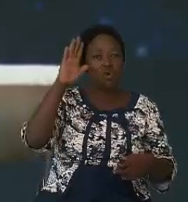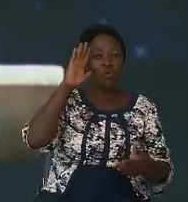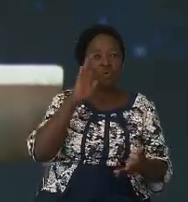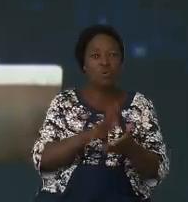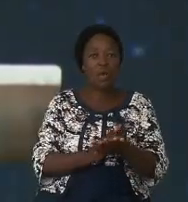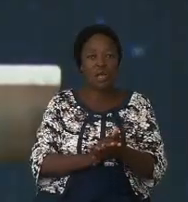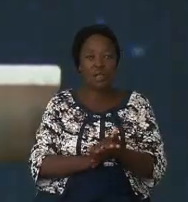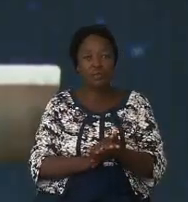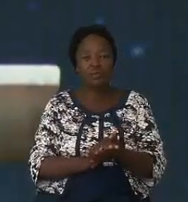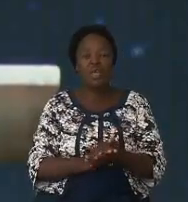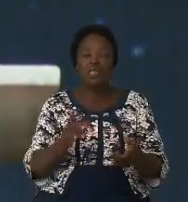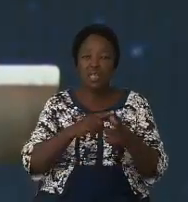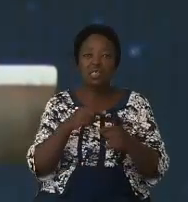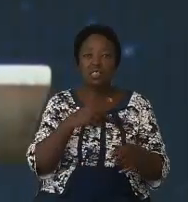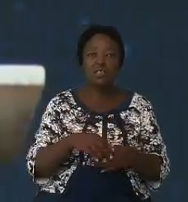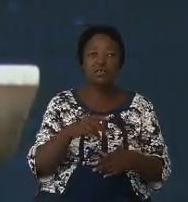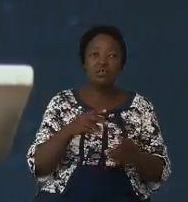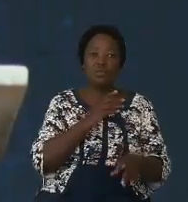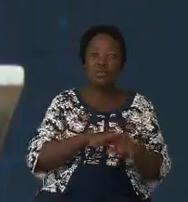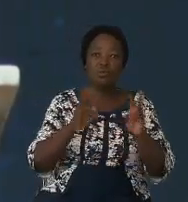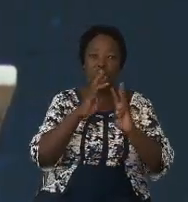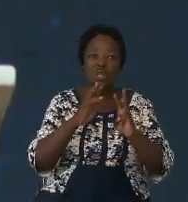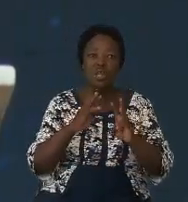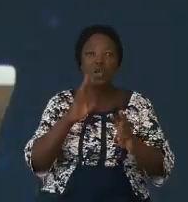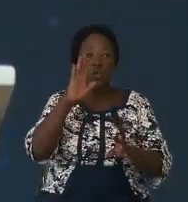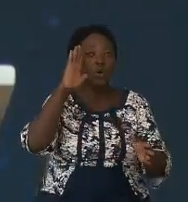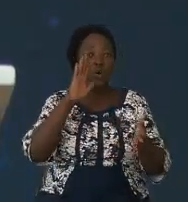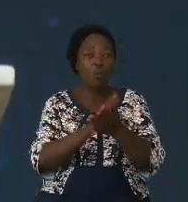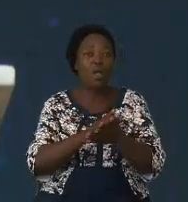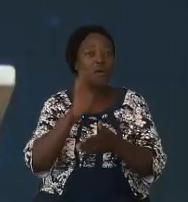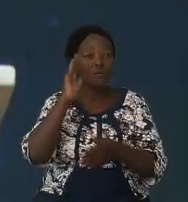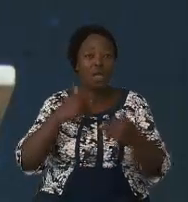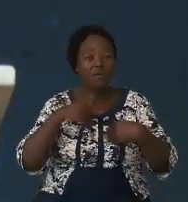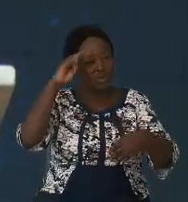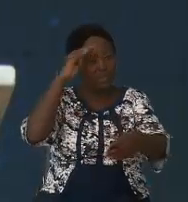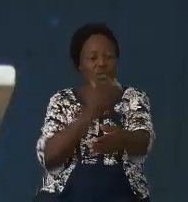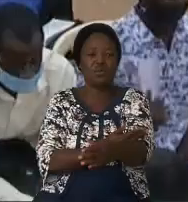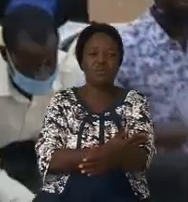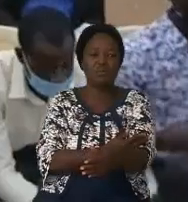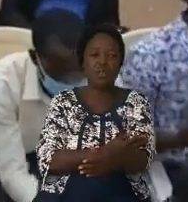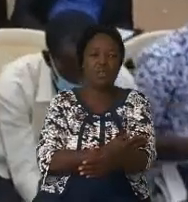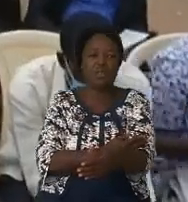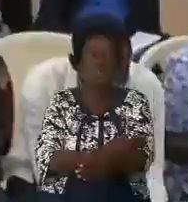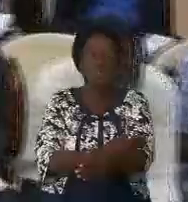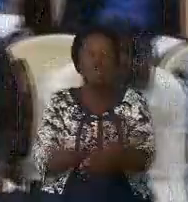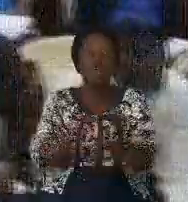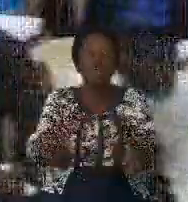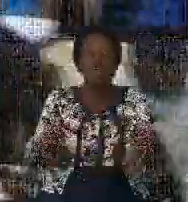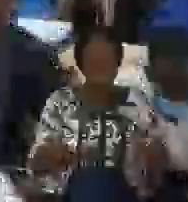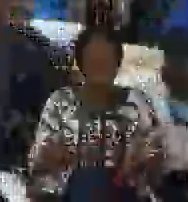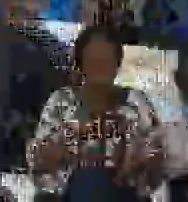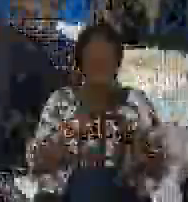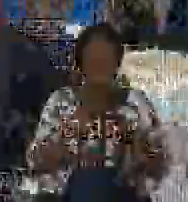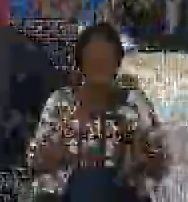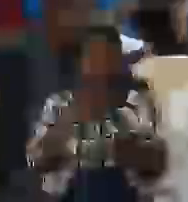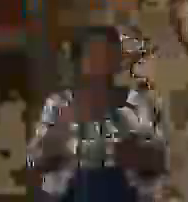Sarah, thy wife, shall have a son. Looks like not many people are